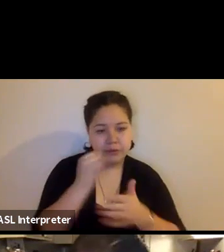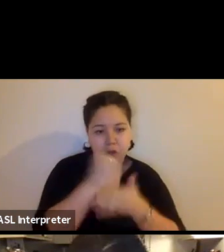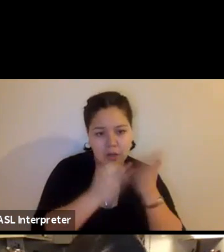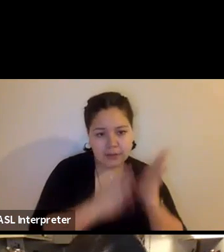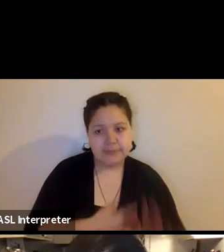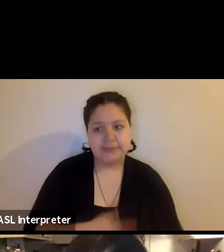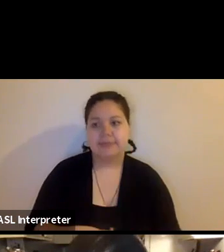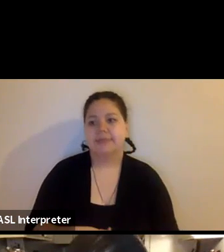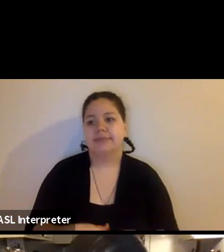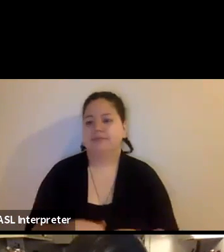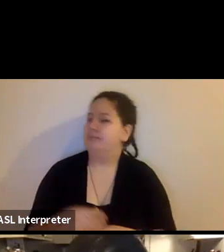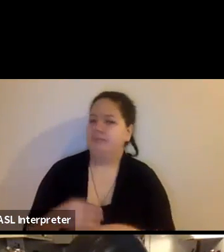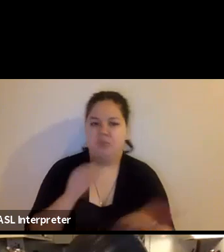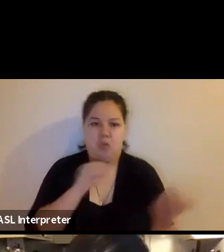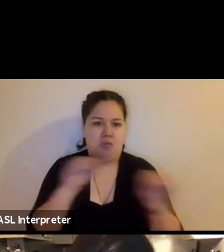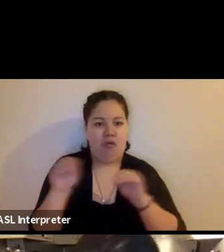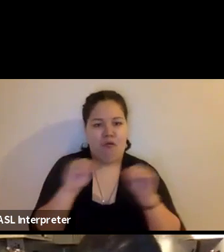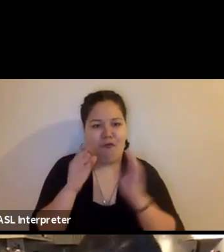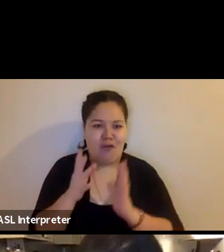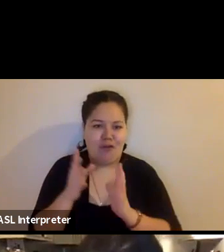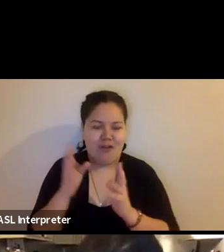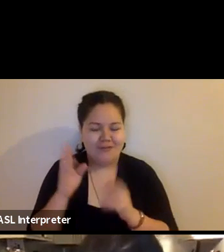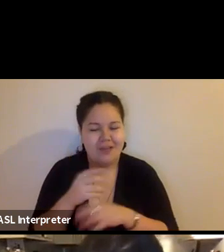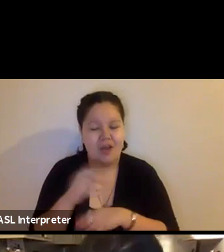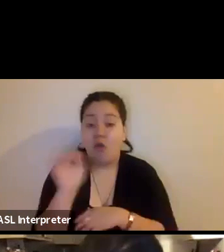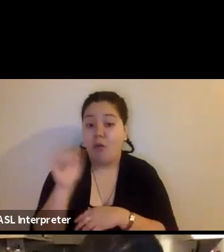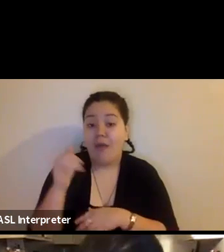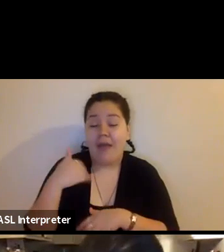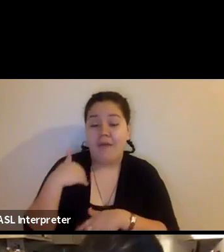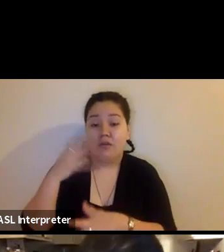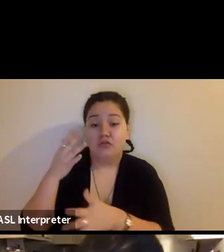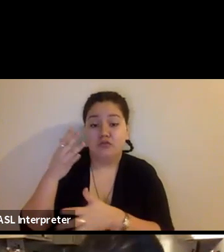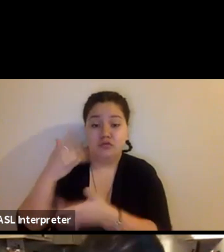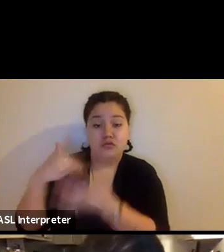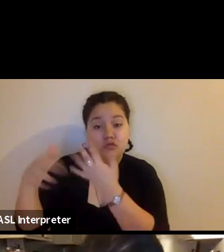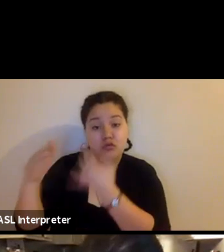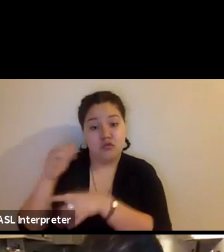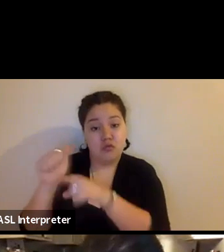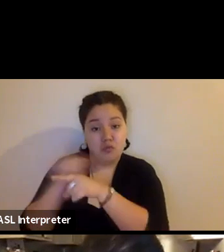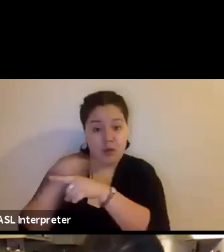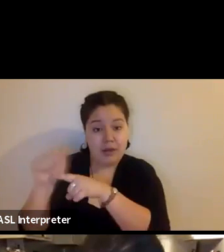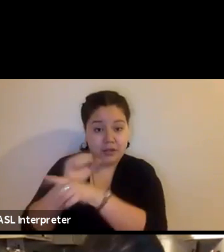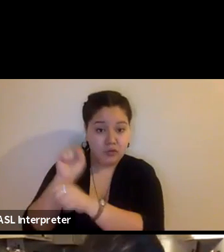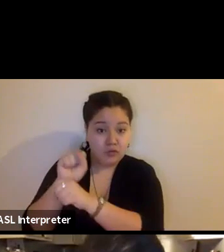mover, also have a social practice work as well.